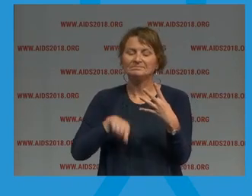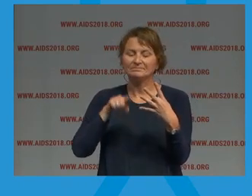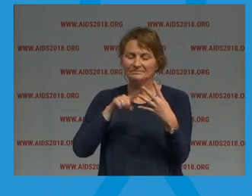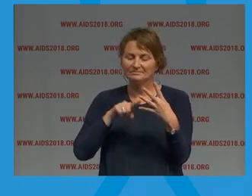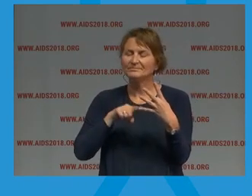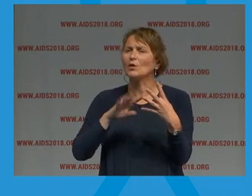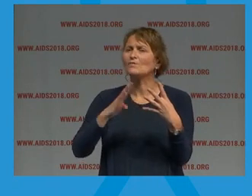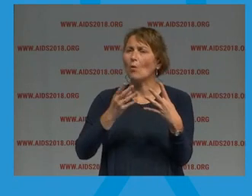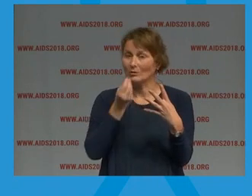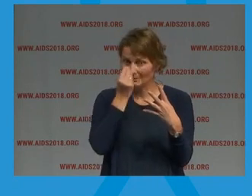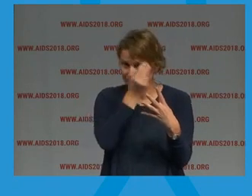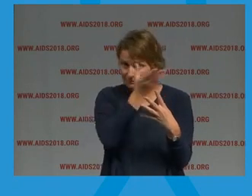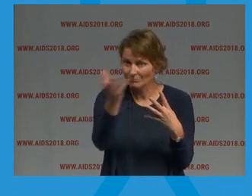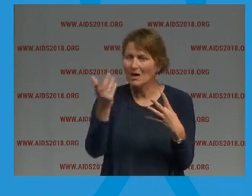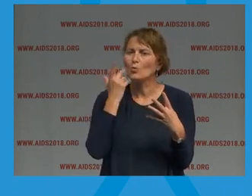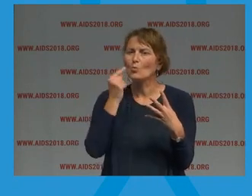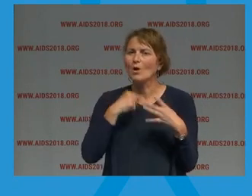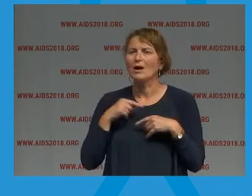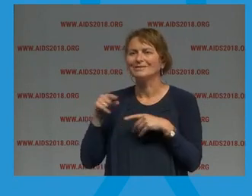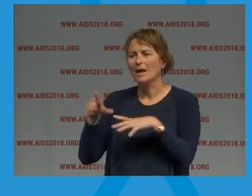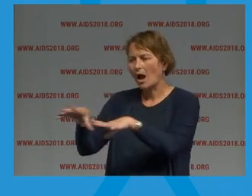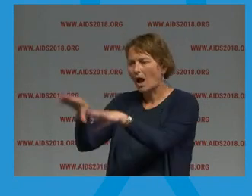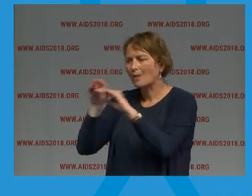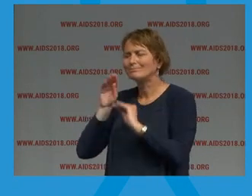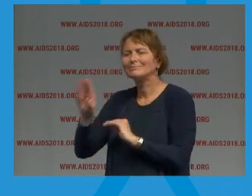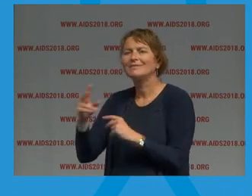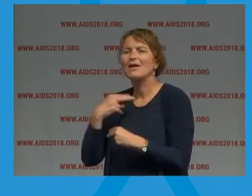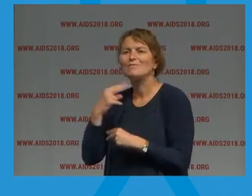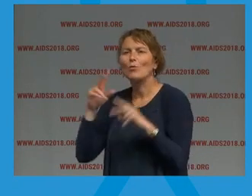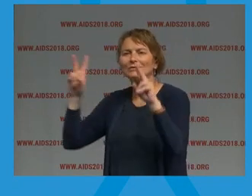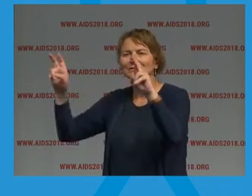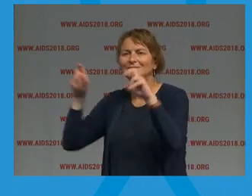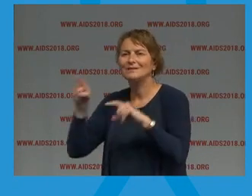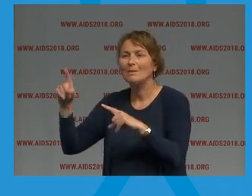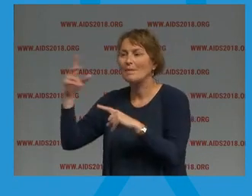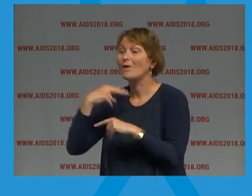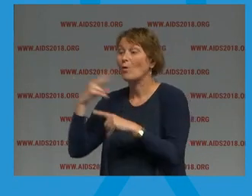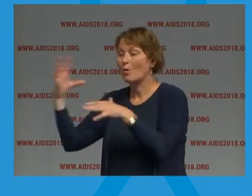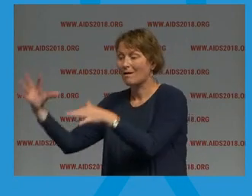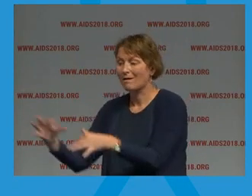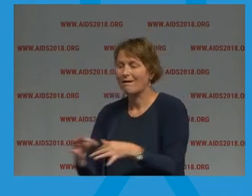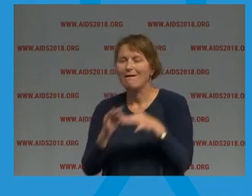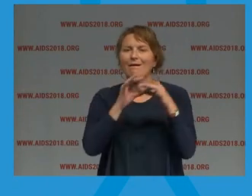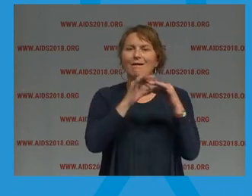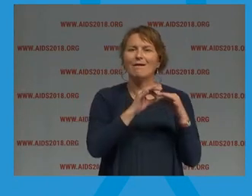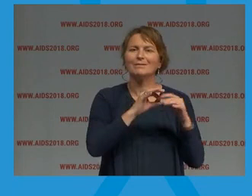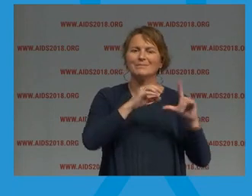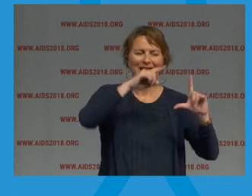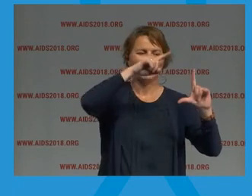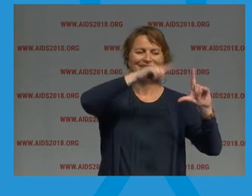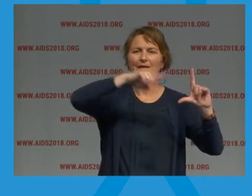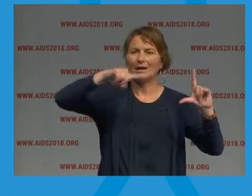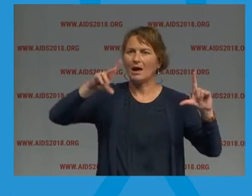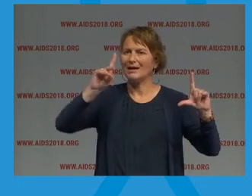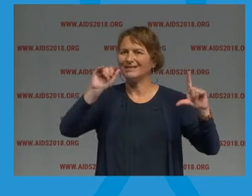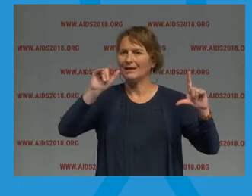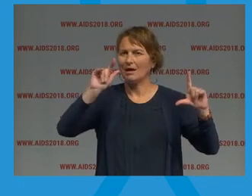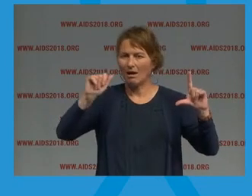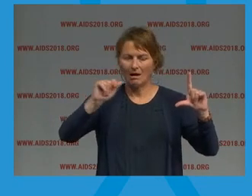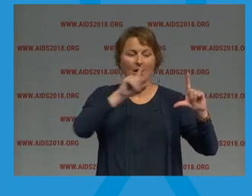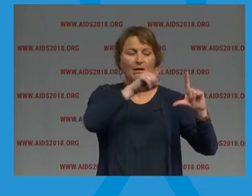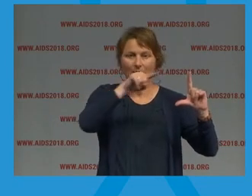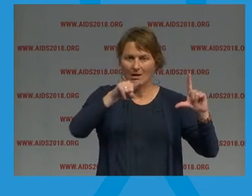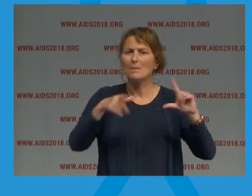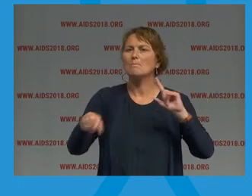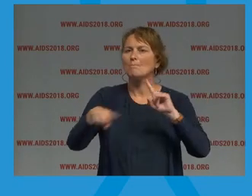up the Prudence voice, the do voice, but they have to connect that voice to data and to strategy. Thank you. Thank you.